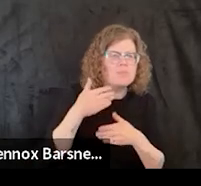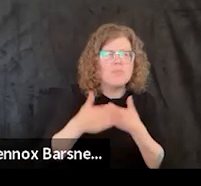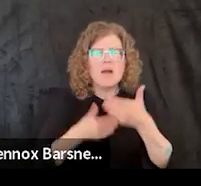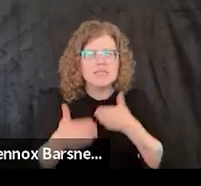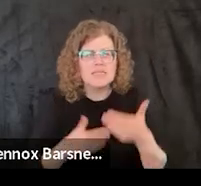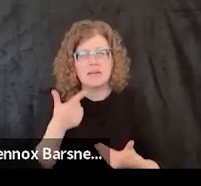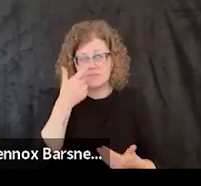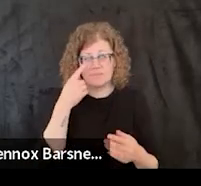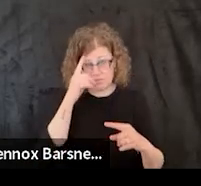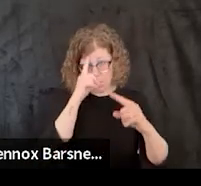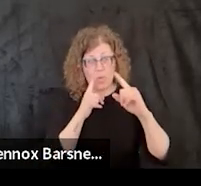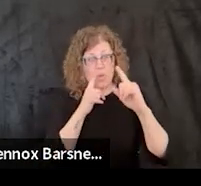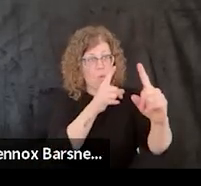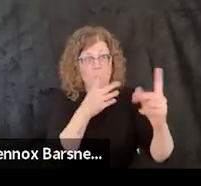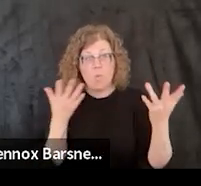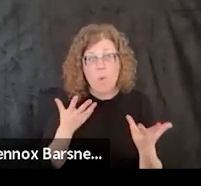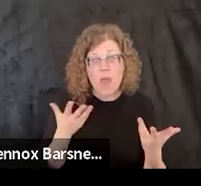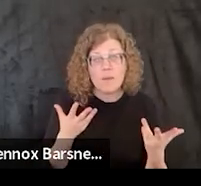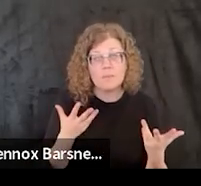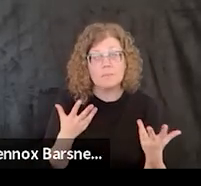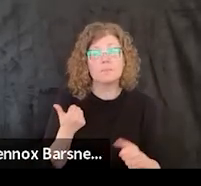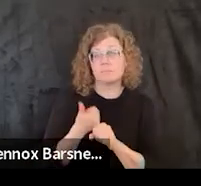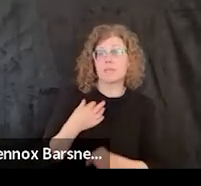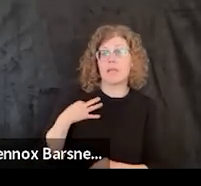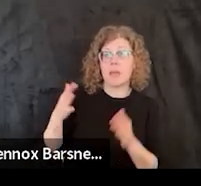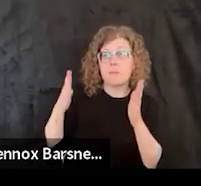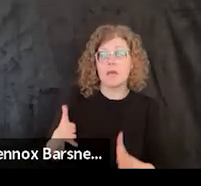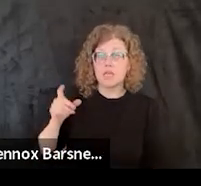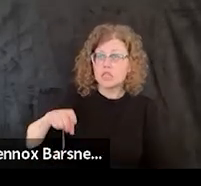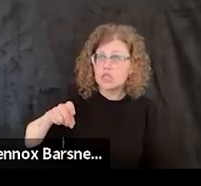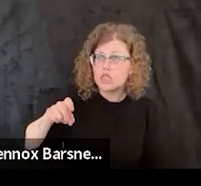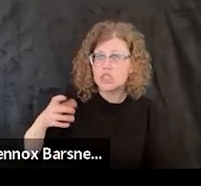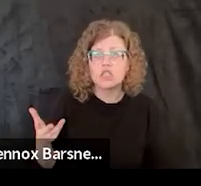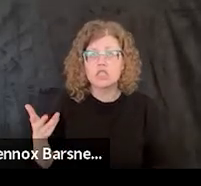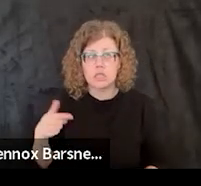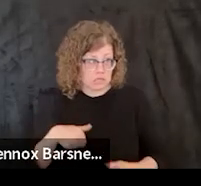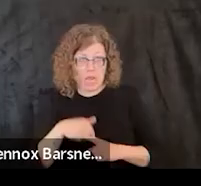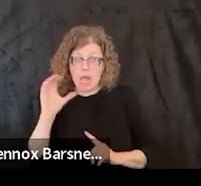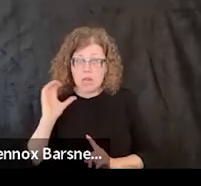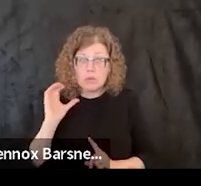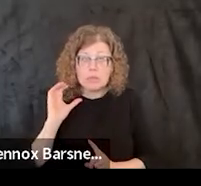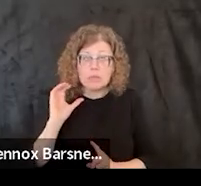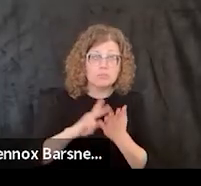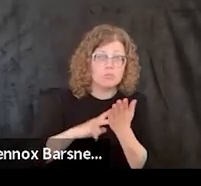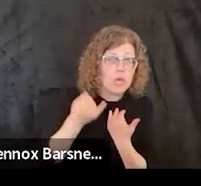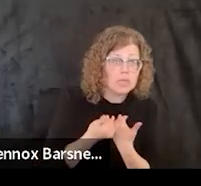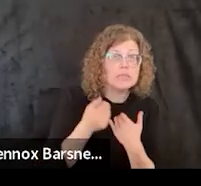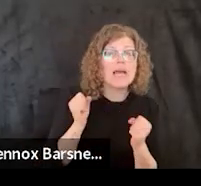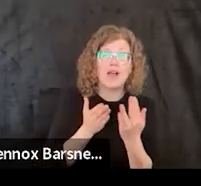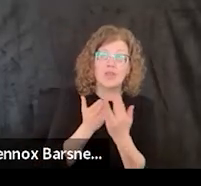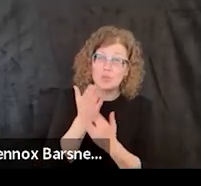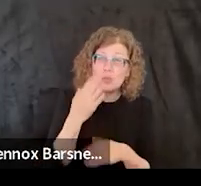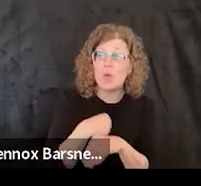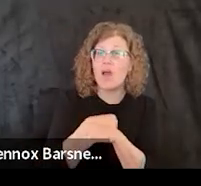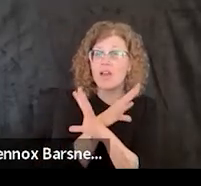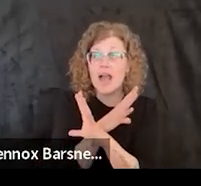reminder that while the applicant must be Calgary-based, projects can take place online or in person,